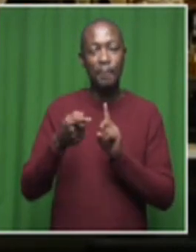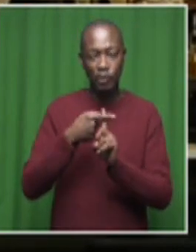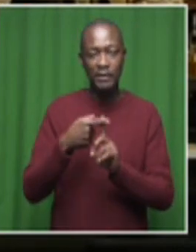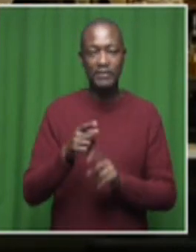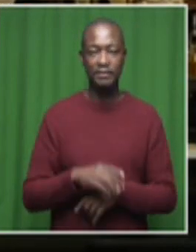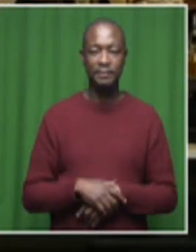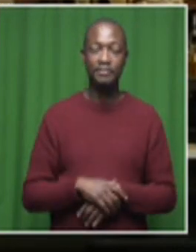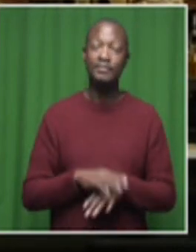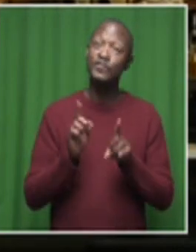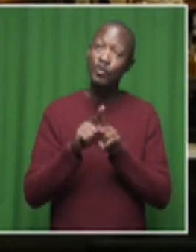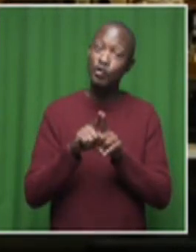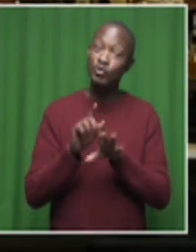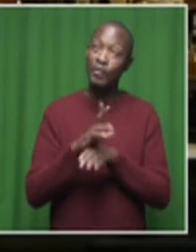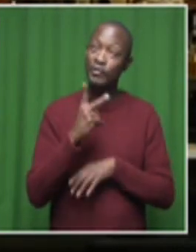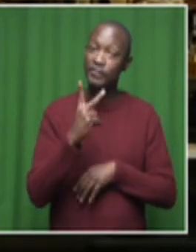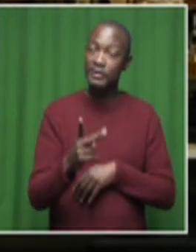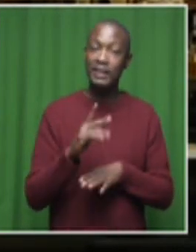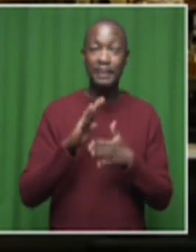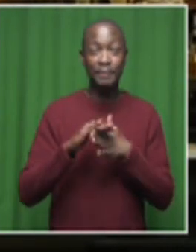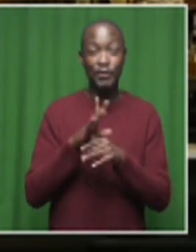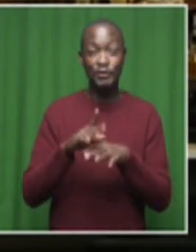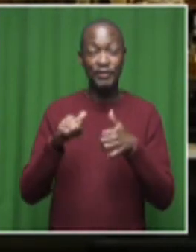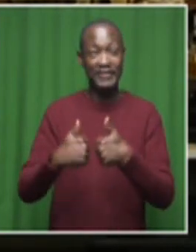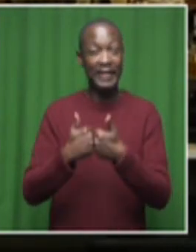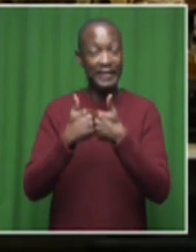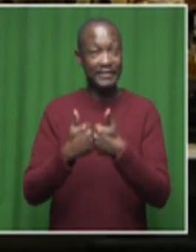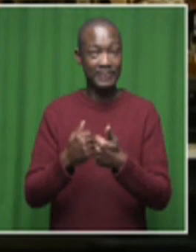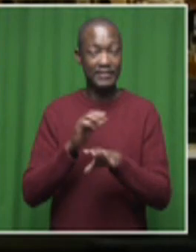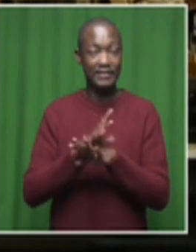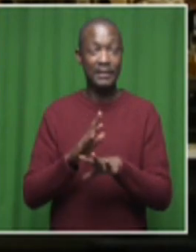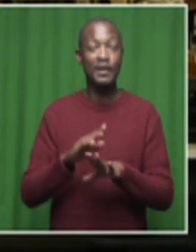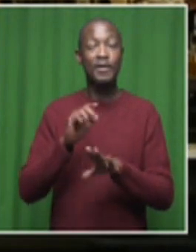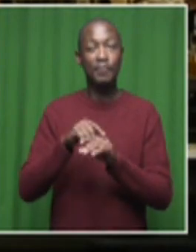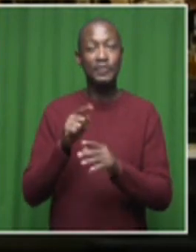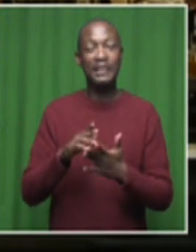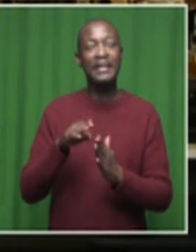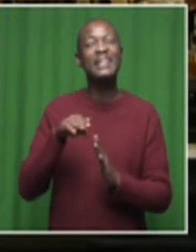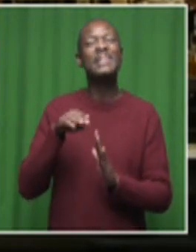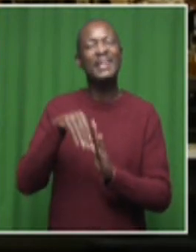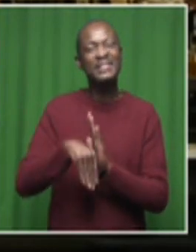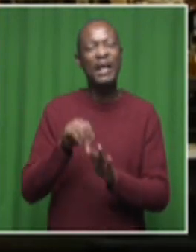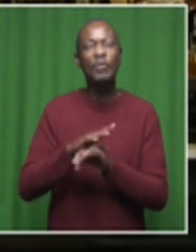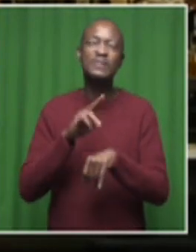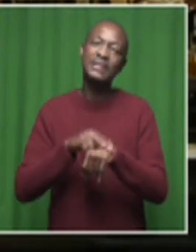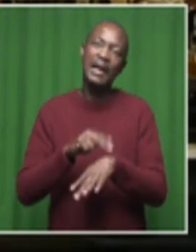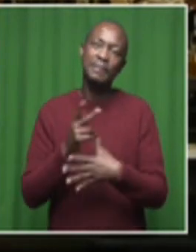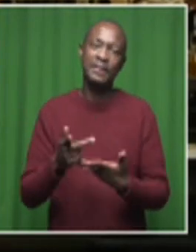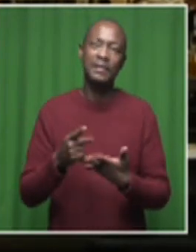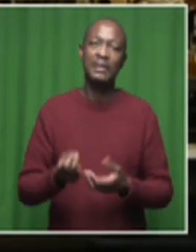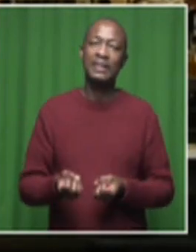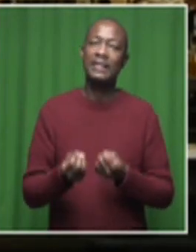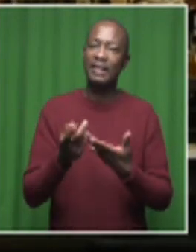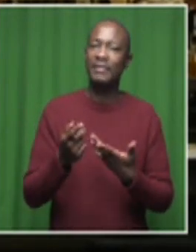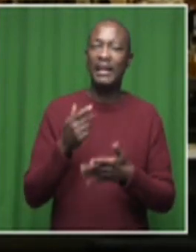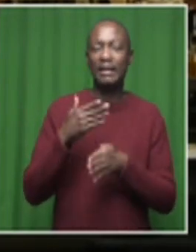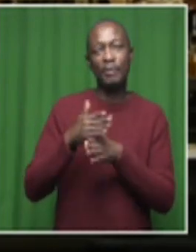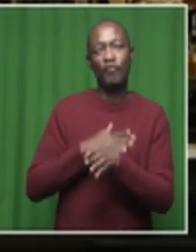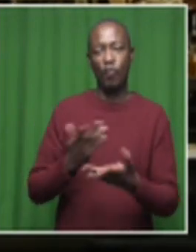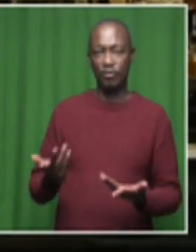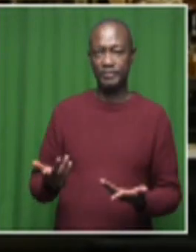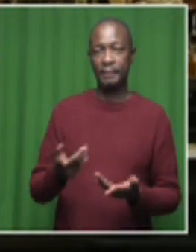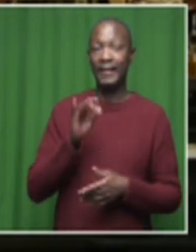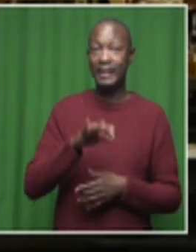What we've also seen is because of the challenges, they possibly need a downtime and a treat more than ever before. And that's why